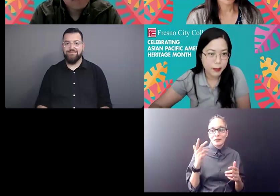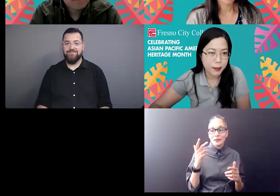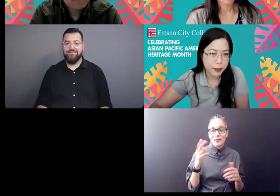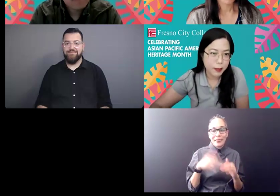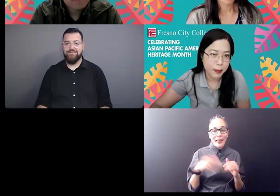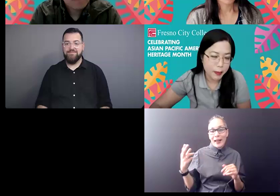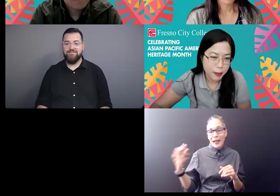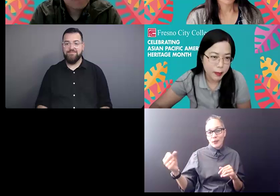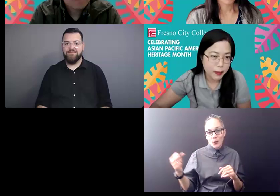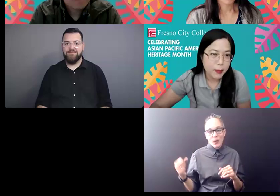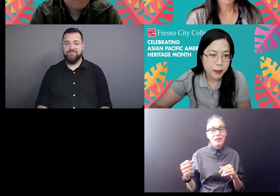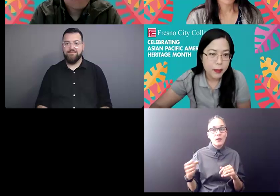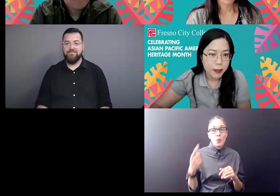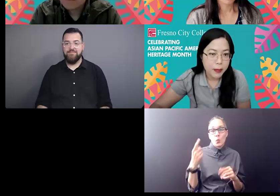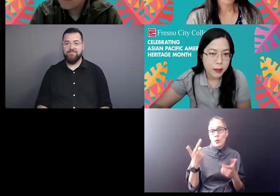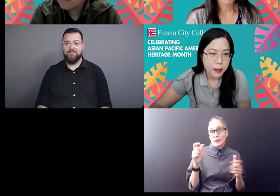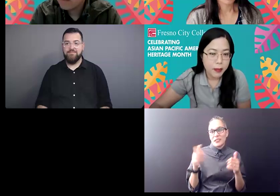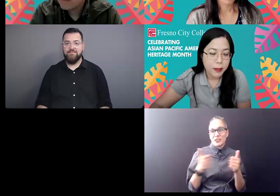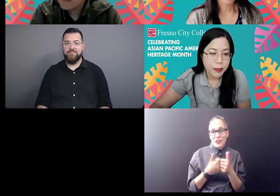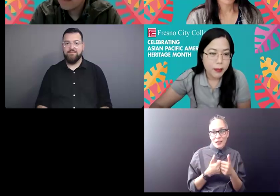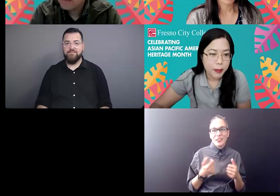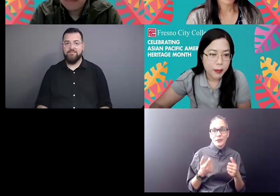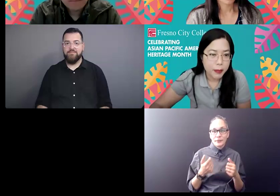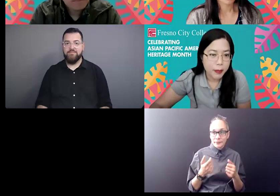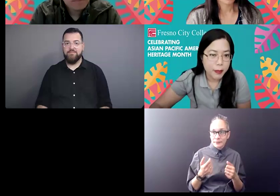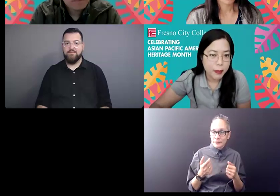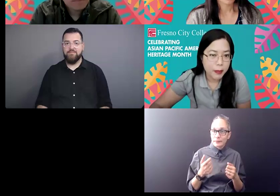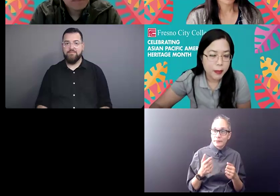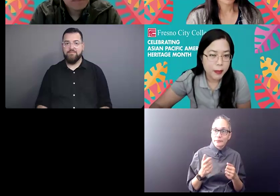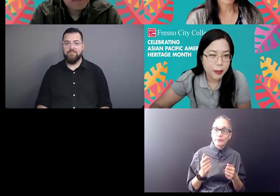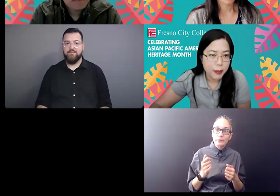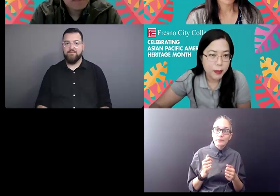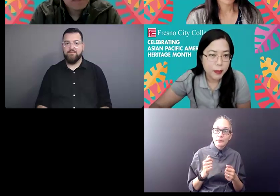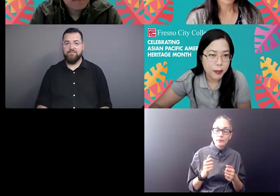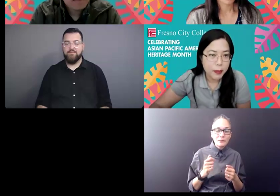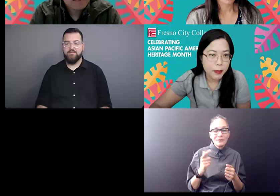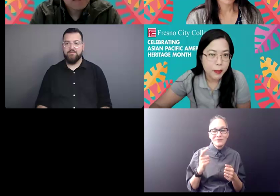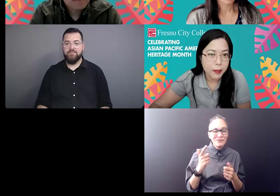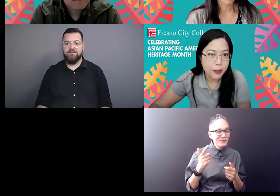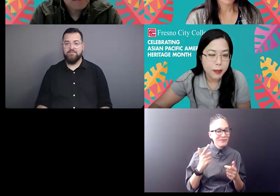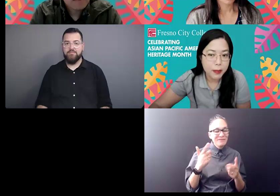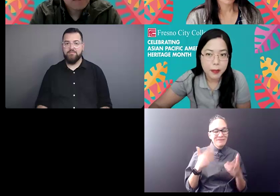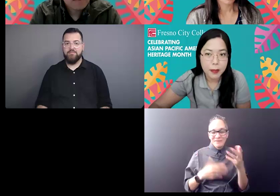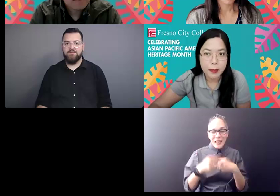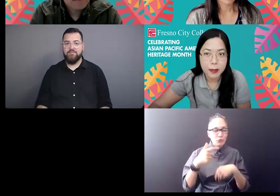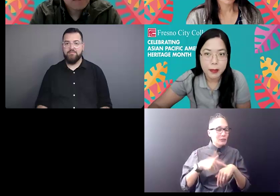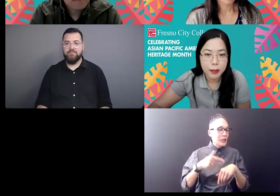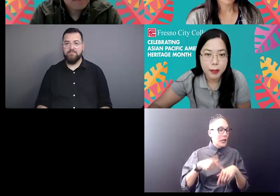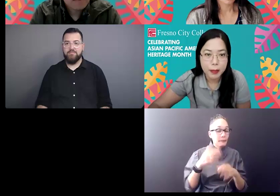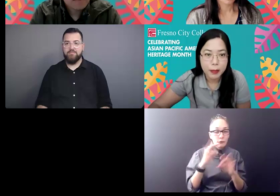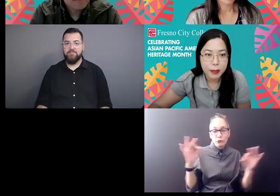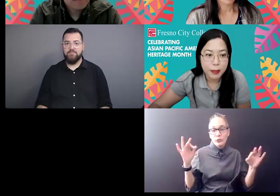school. And so one of the biggest challenges that I found myself trying to deal with was all this extra time, all this free time that I had